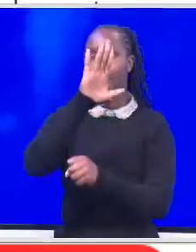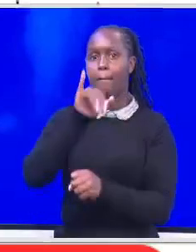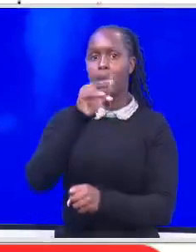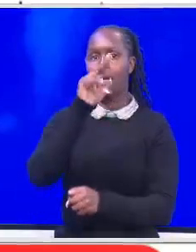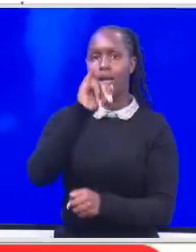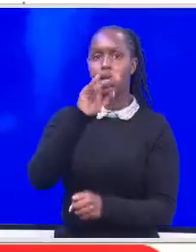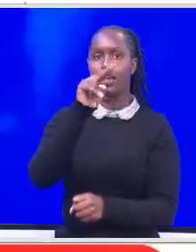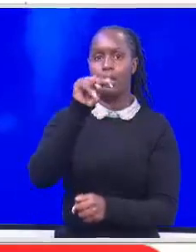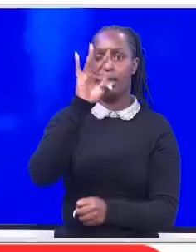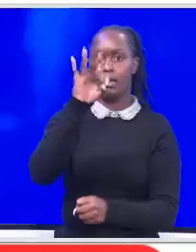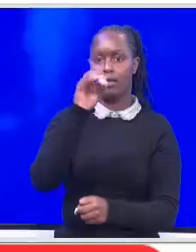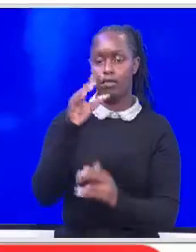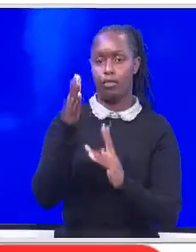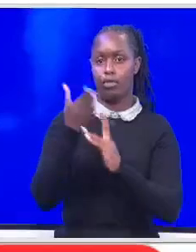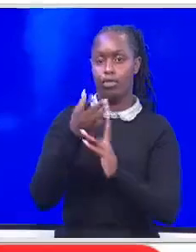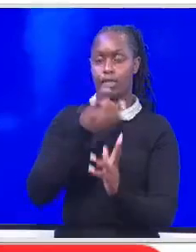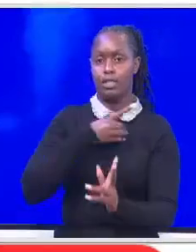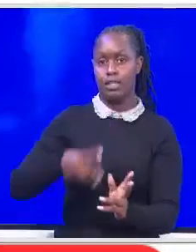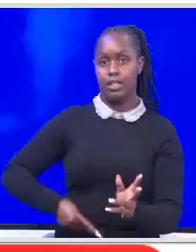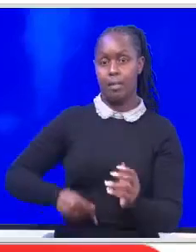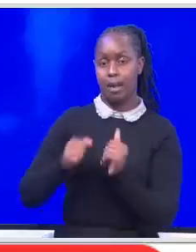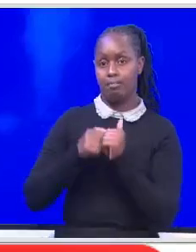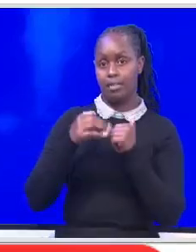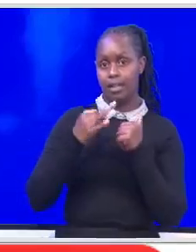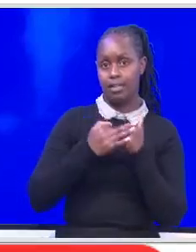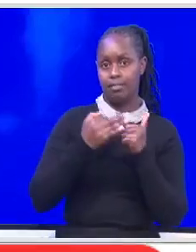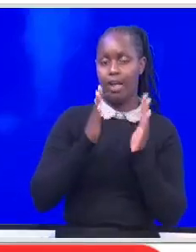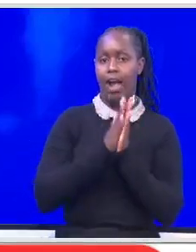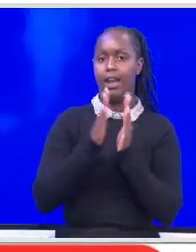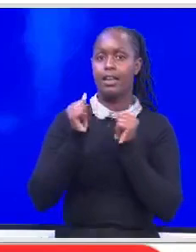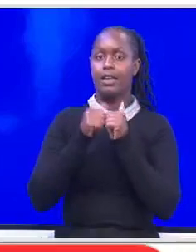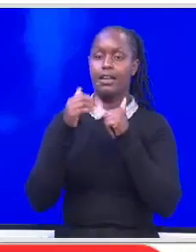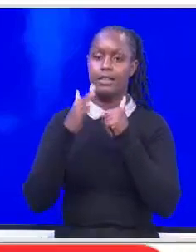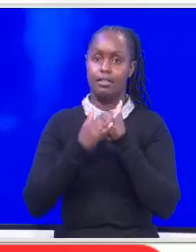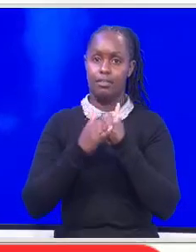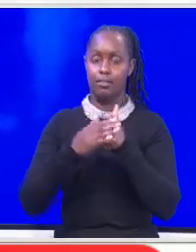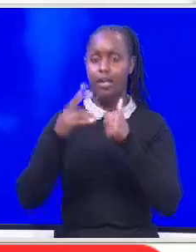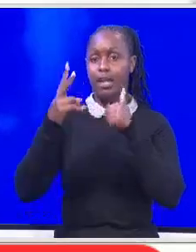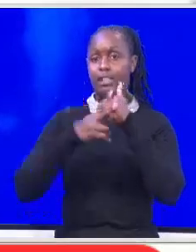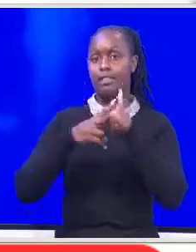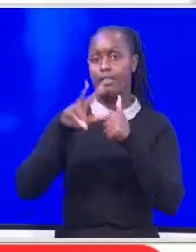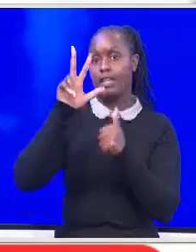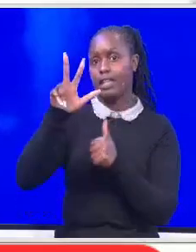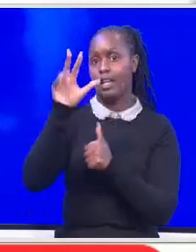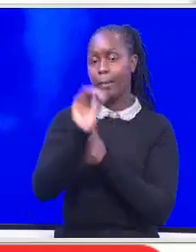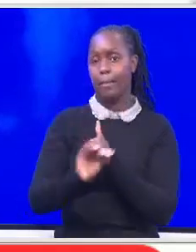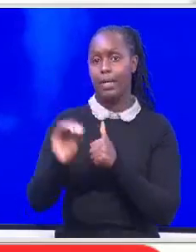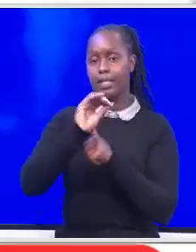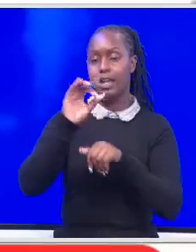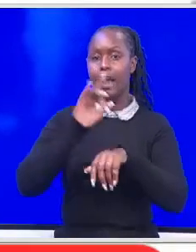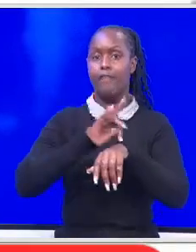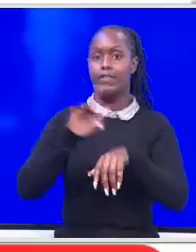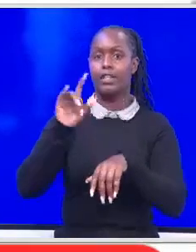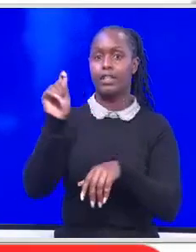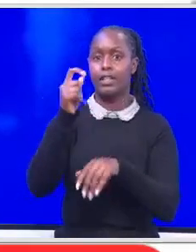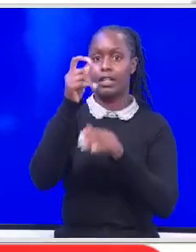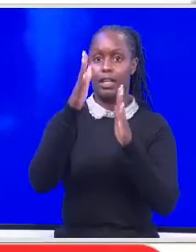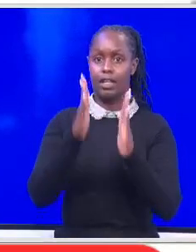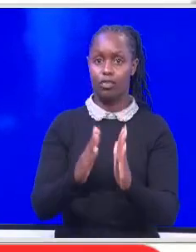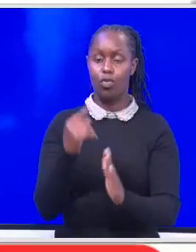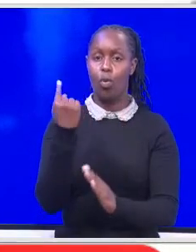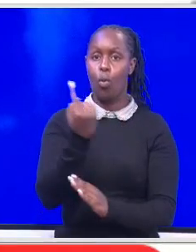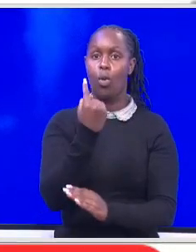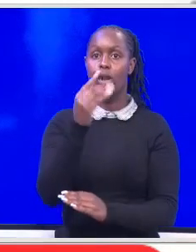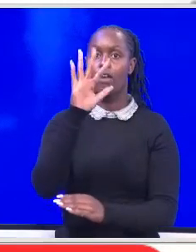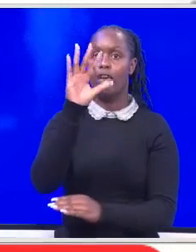between December 18 and 19 last year, out of the 73% affected Kenyans, only 5% of